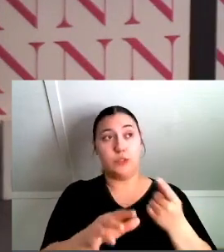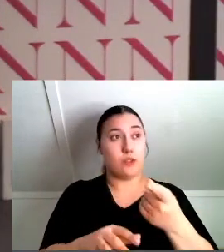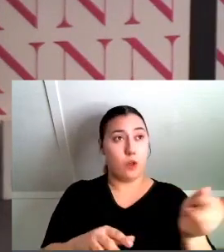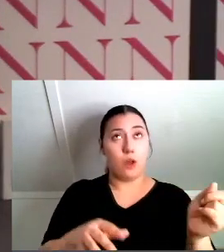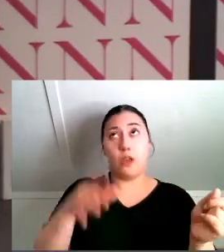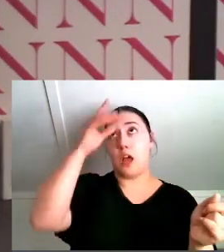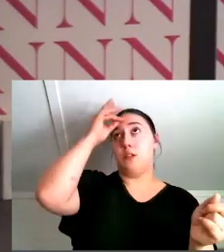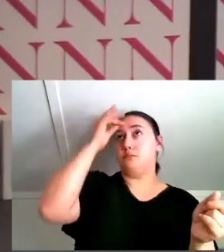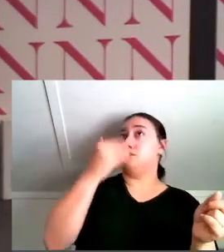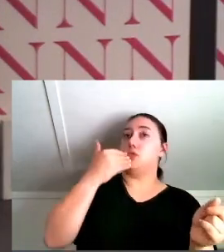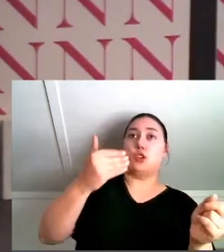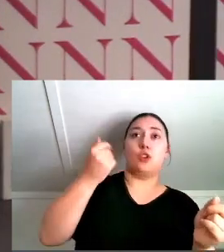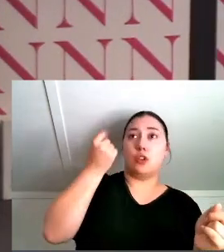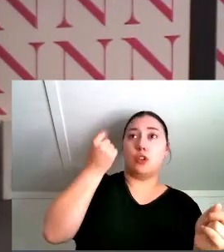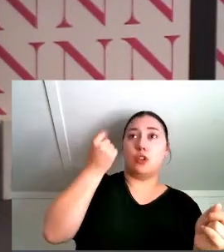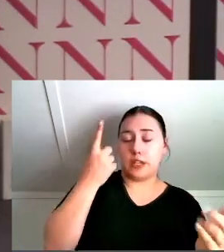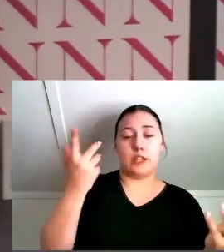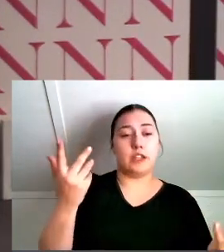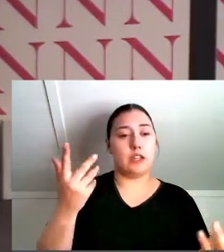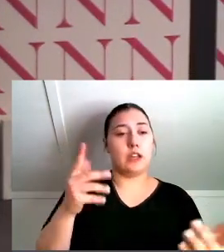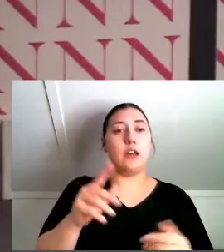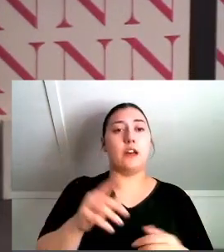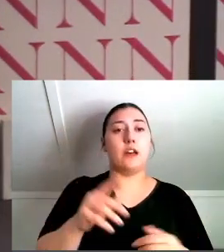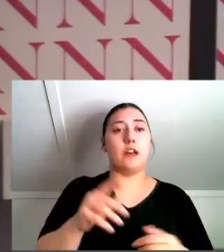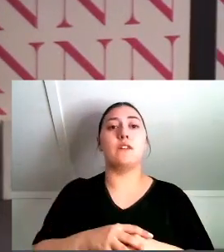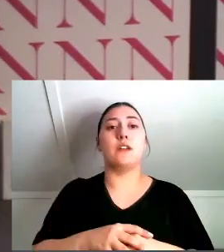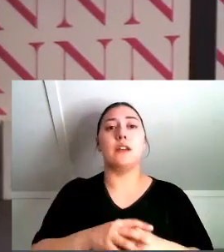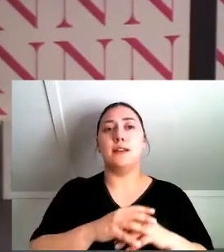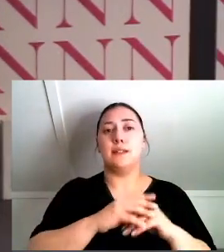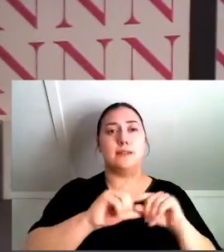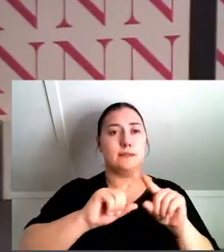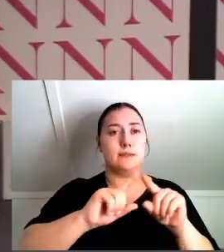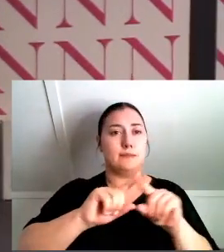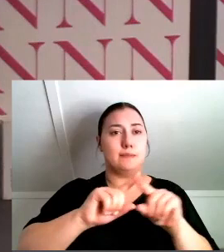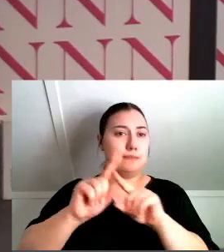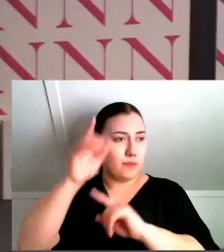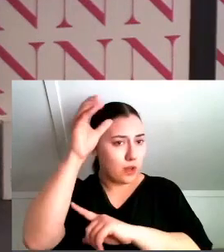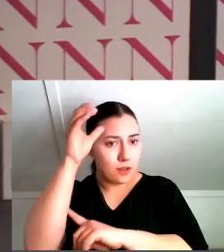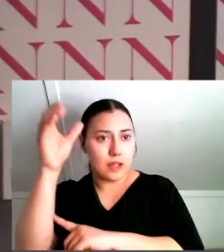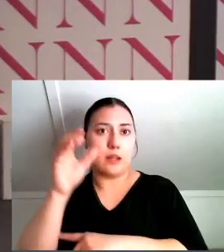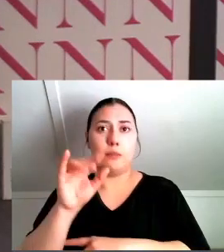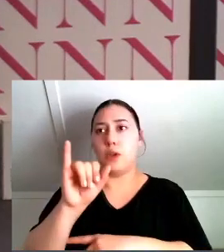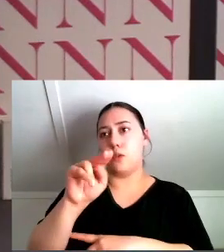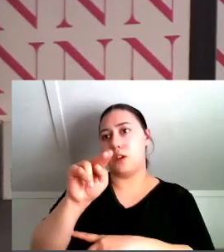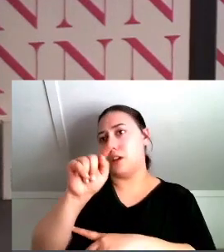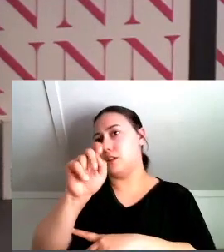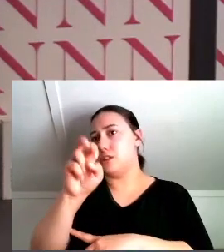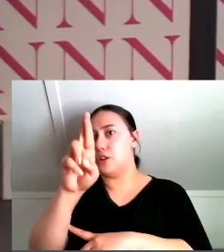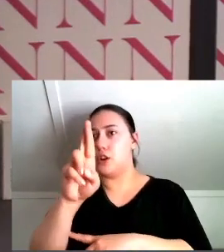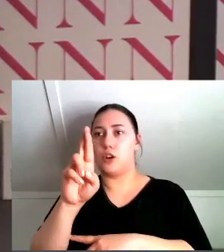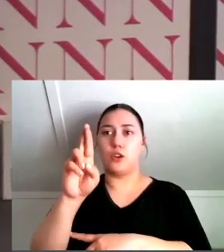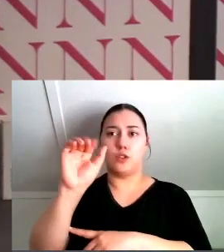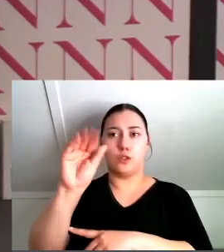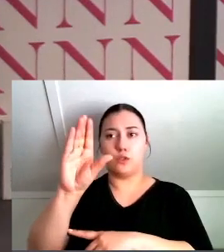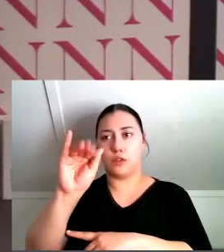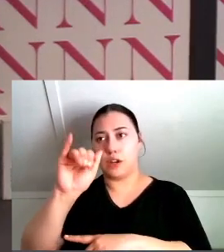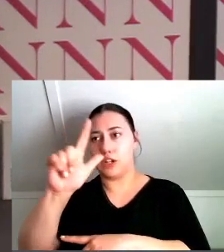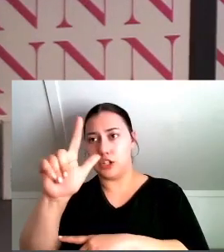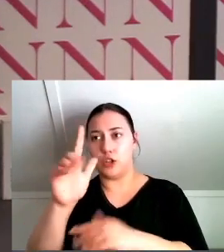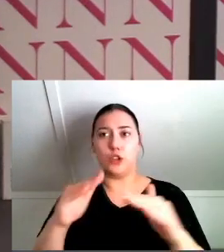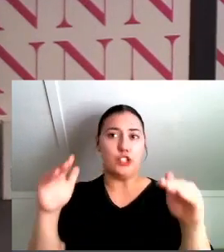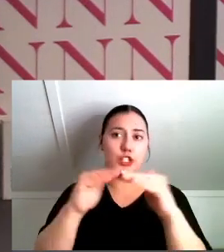understanding of things like gentrification. They would definitely understand things like, you know, racial justice. It's ironic